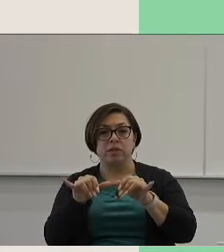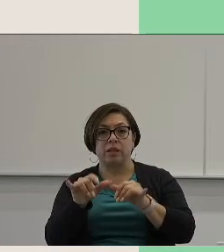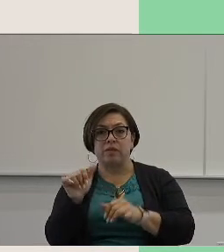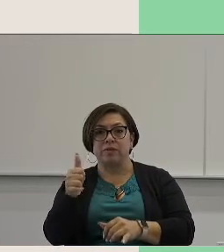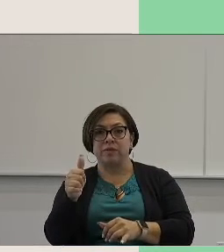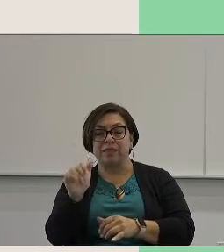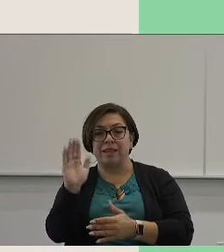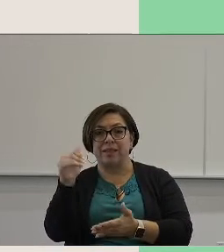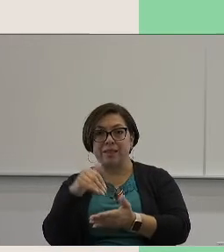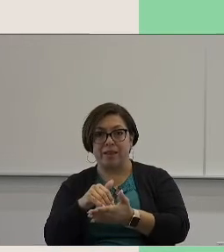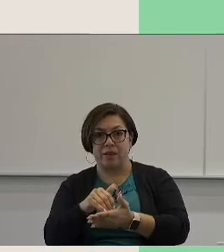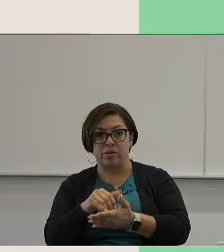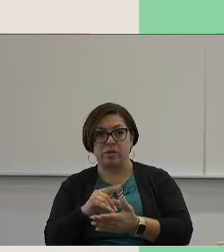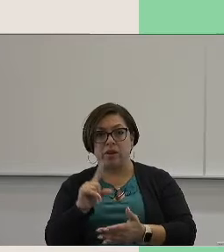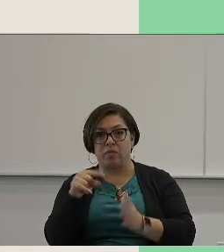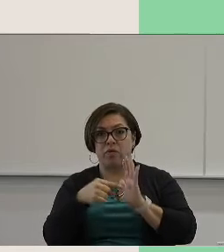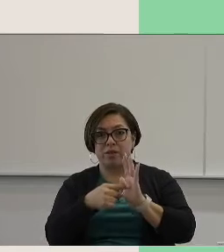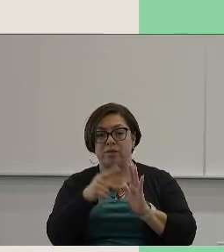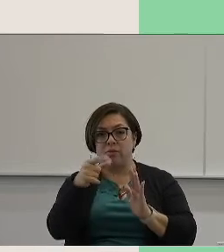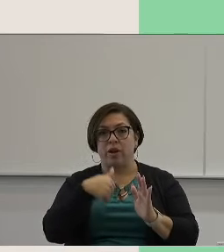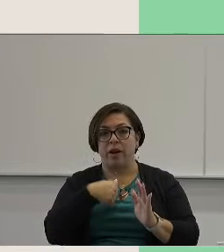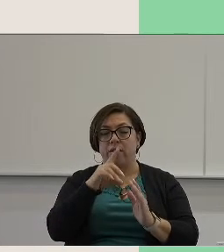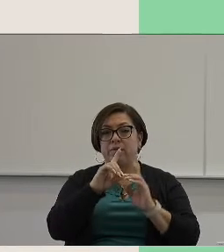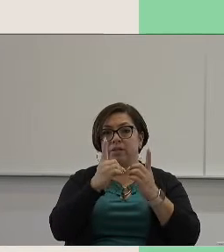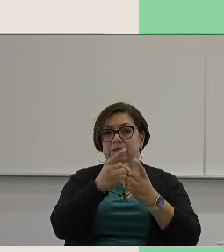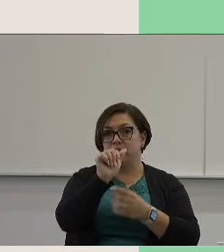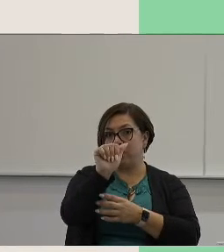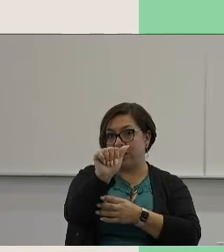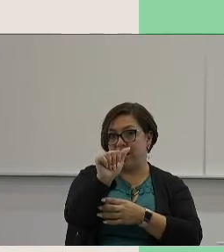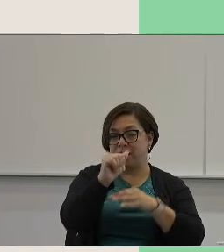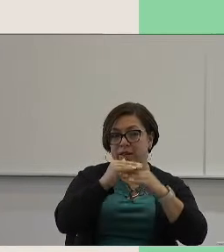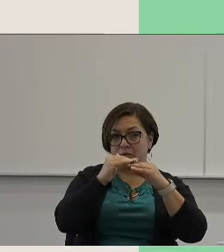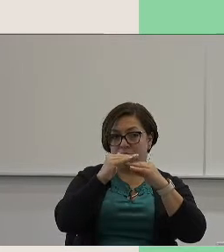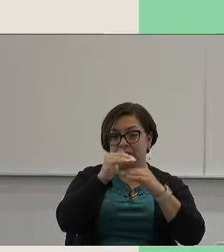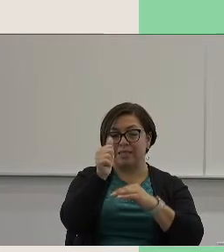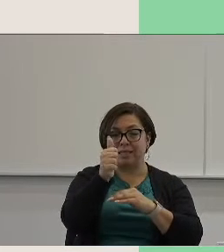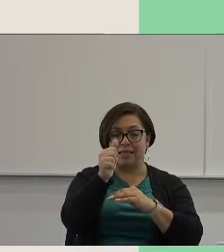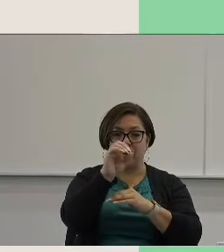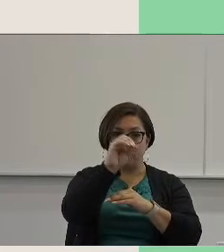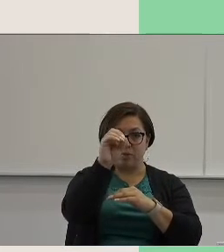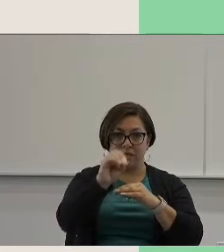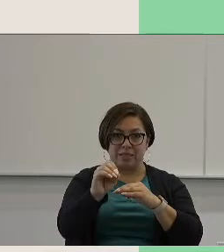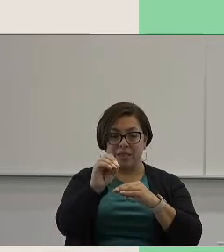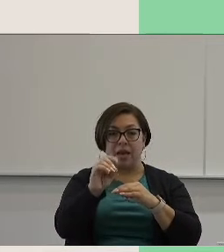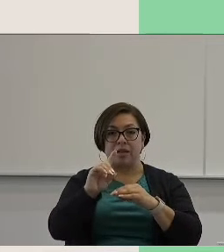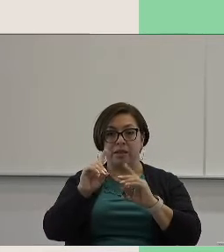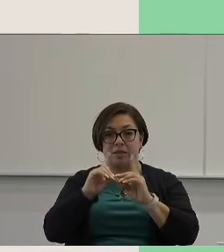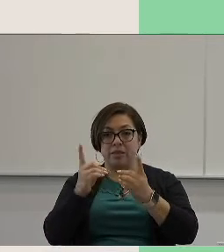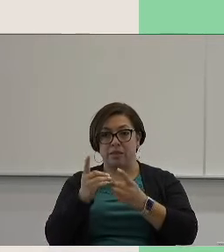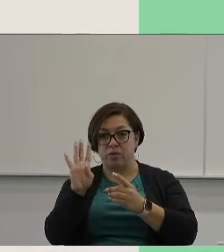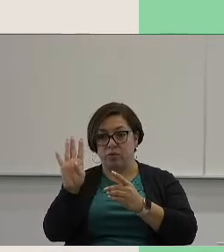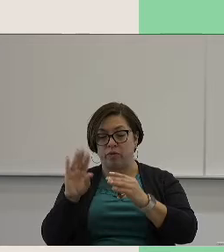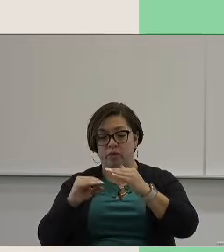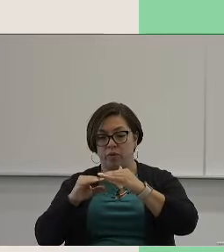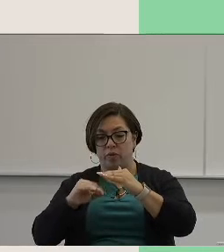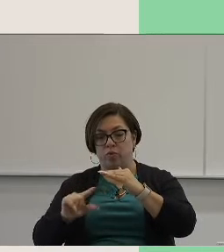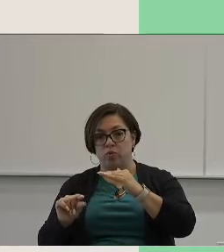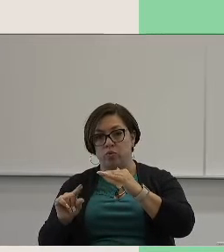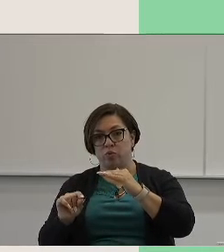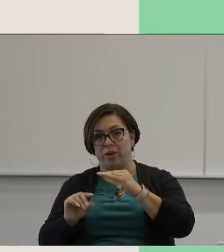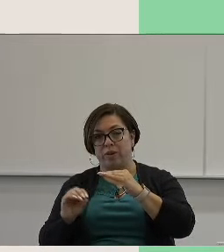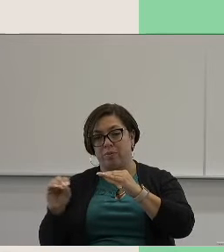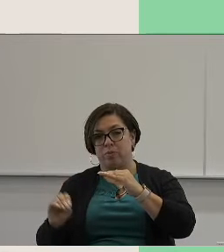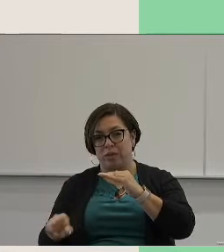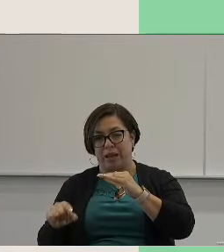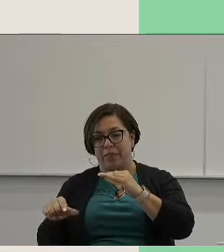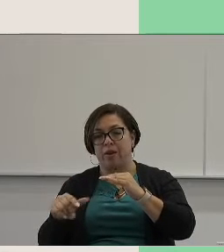had District A that was 10% above the ideal, and we have our District 4, which is 20% below, those are the most